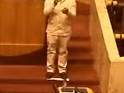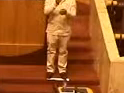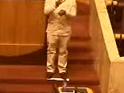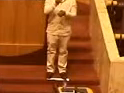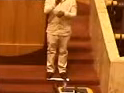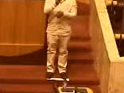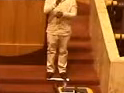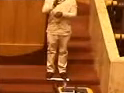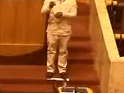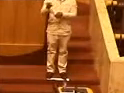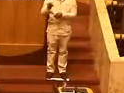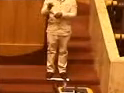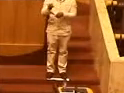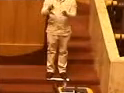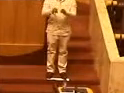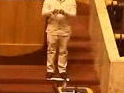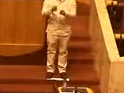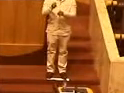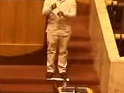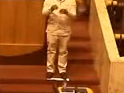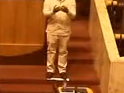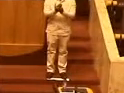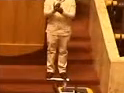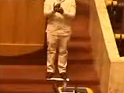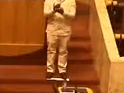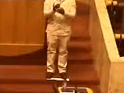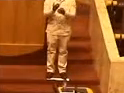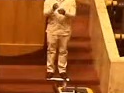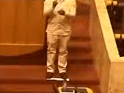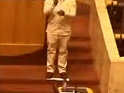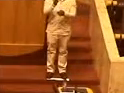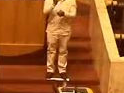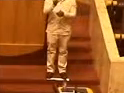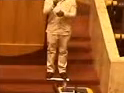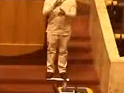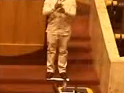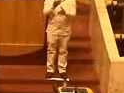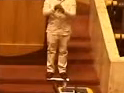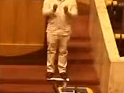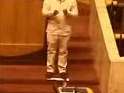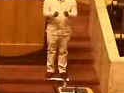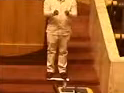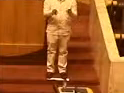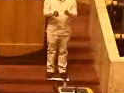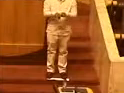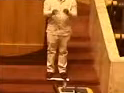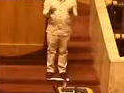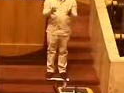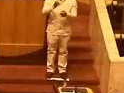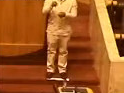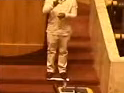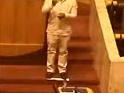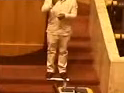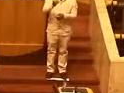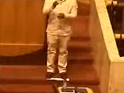73 million, which created 47 work opportunities. It will be handed over in